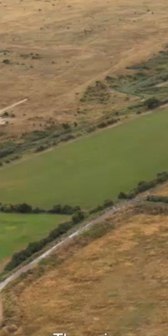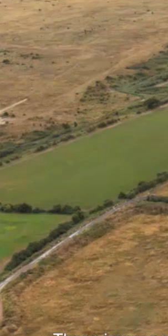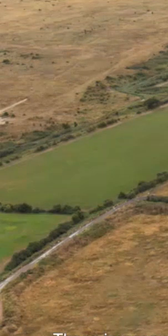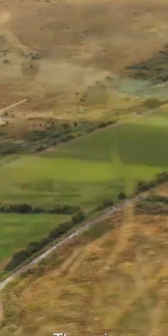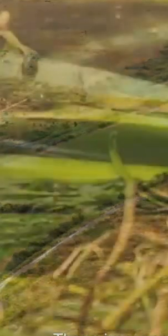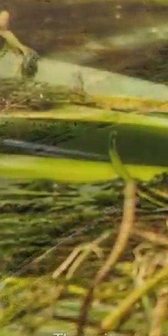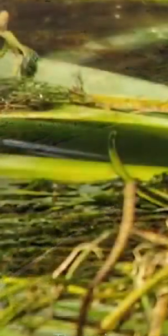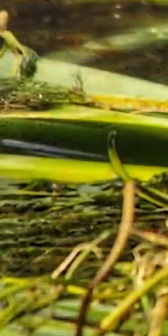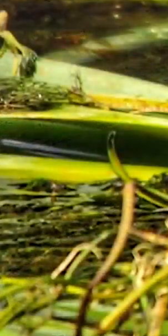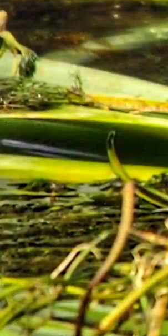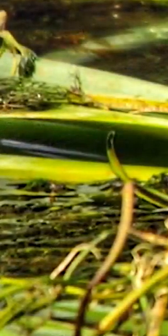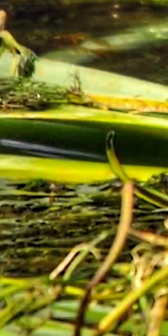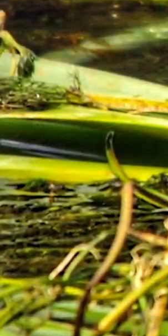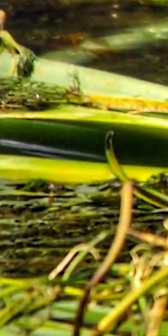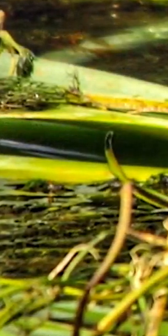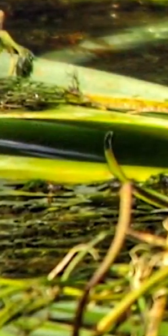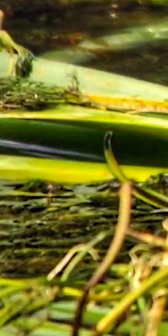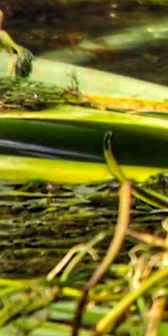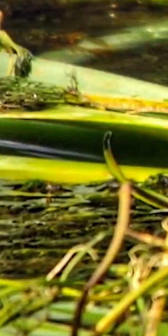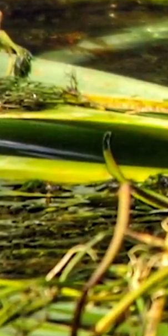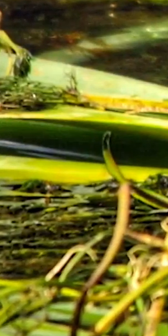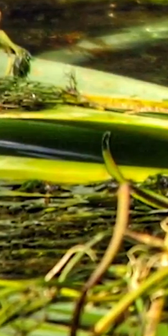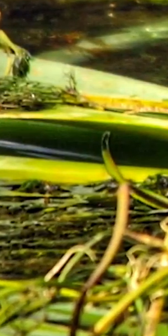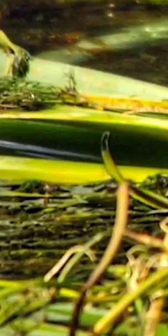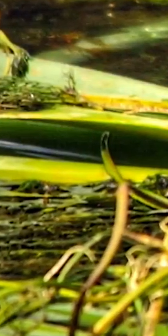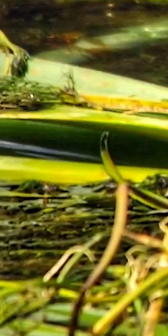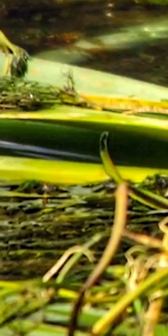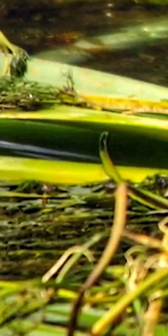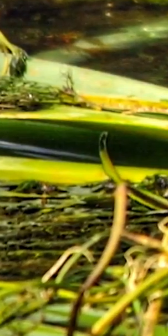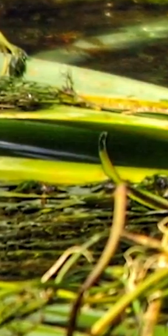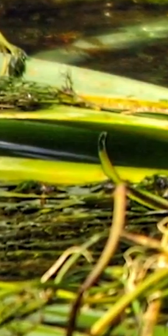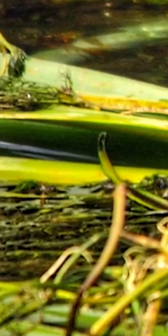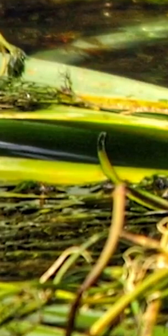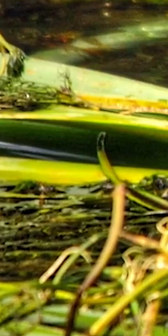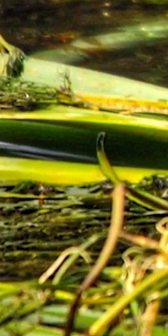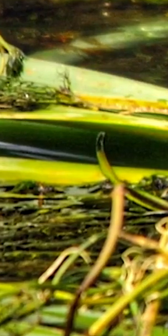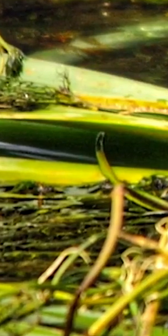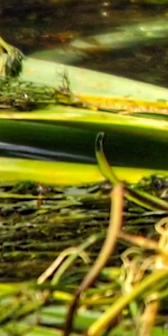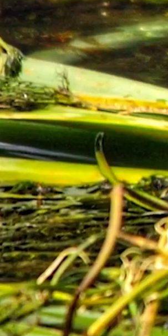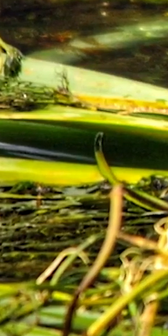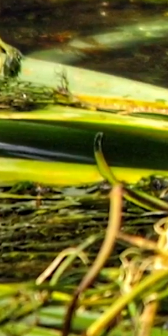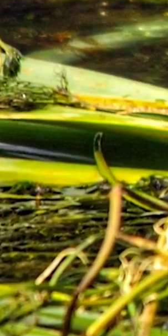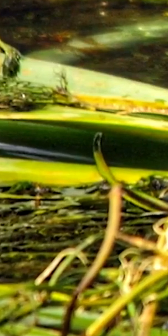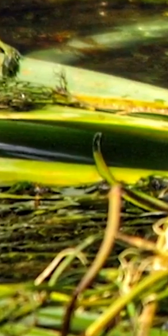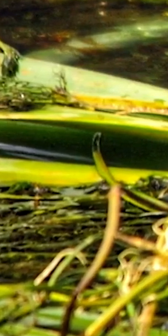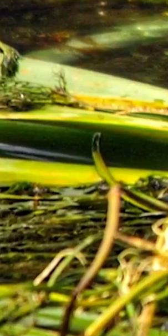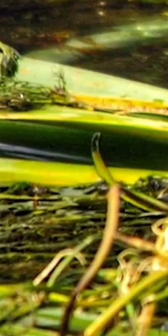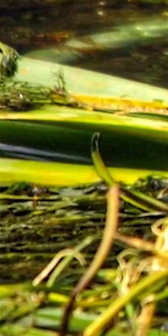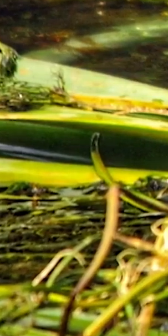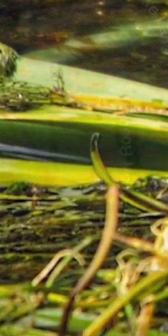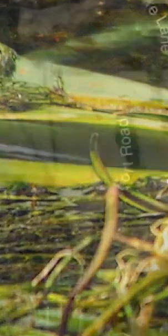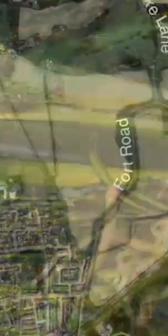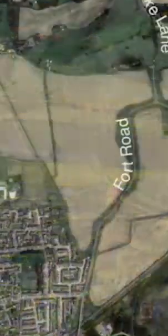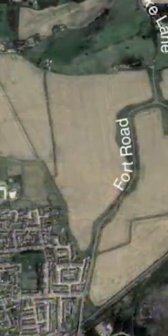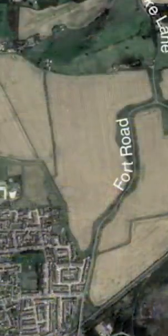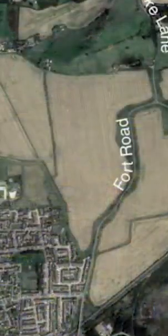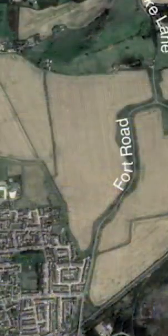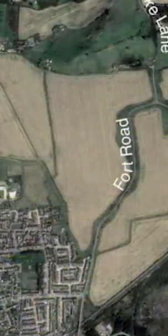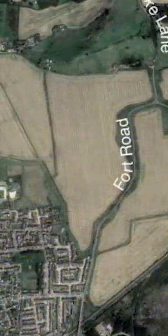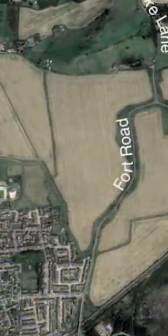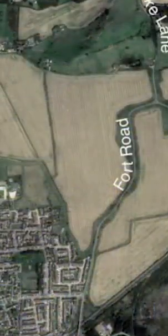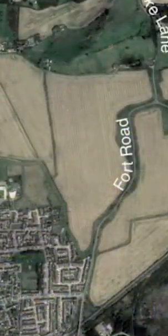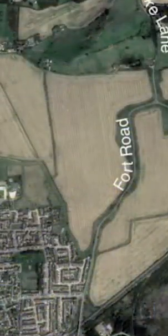culvert length, which would minimise the impact on the local ecology and allow wildlife to navigate through the culvert more easily.